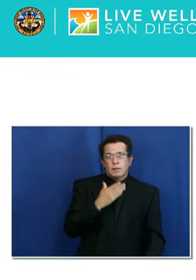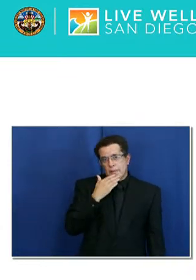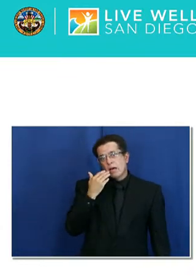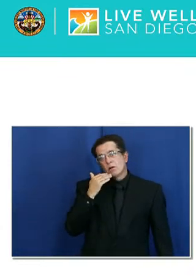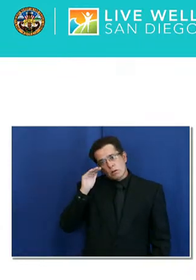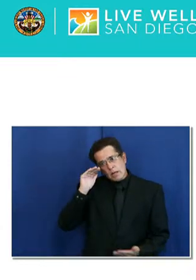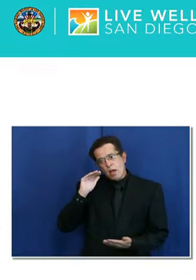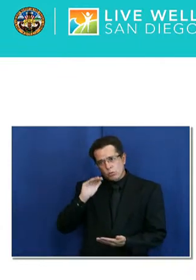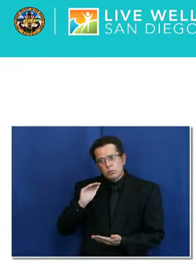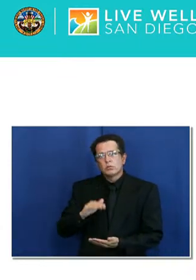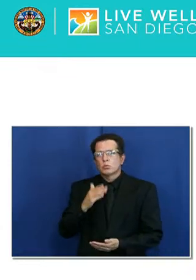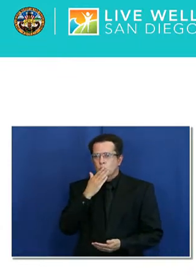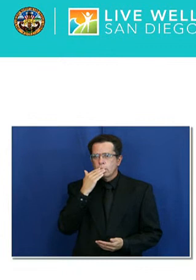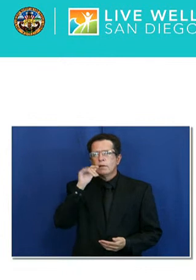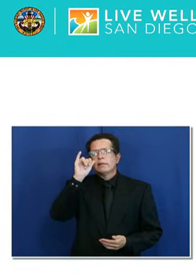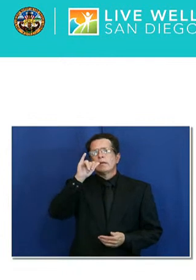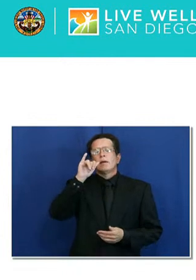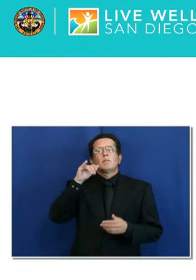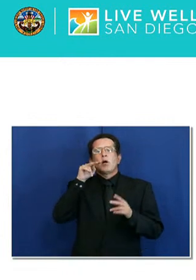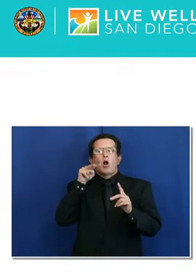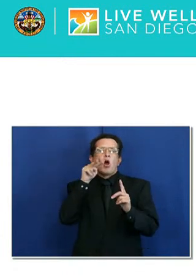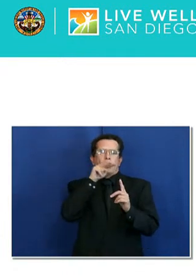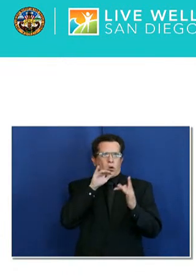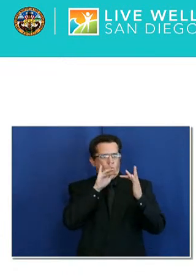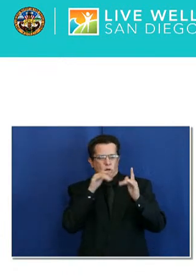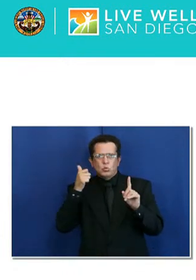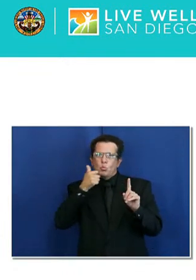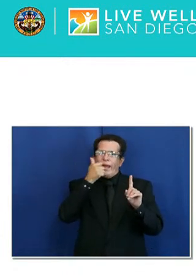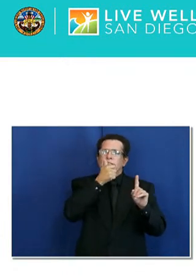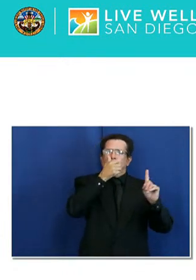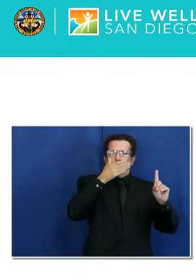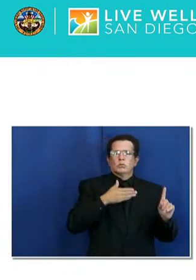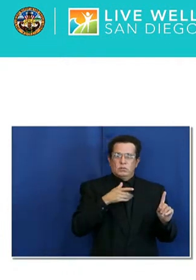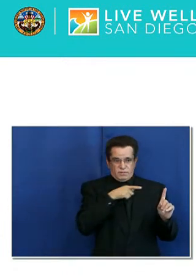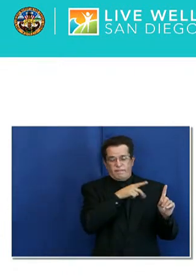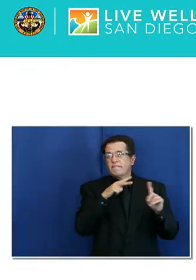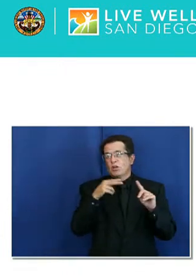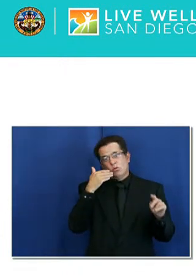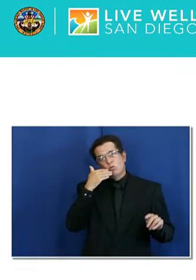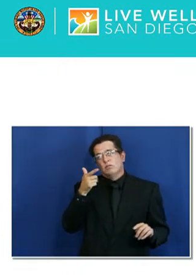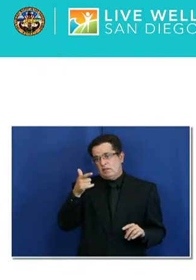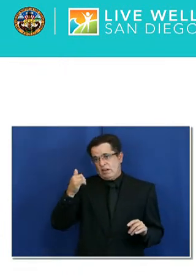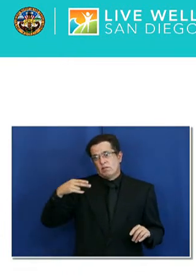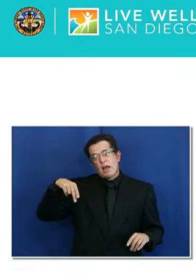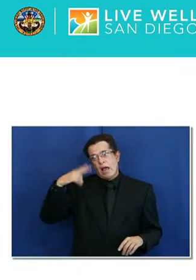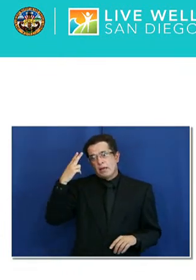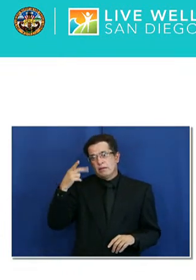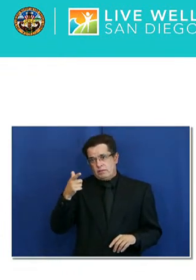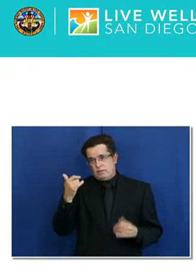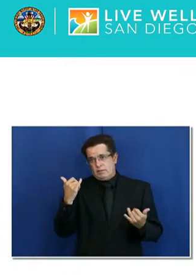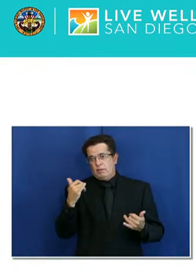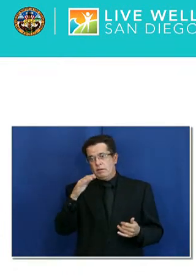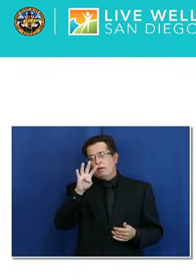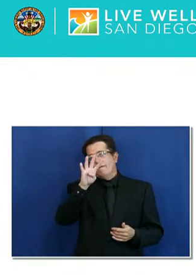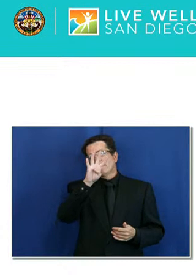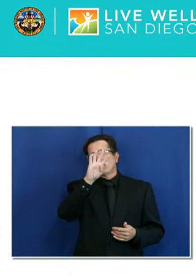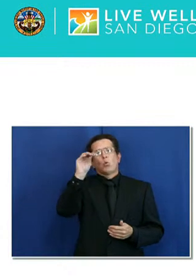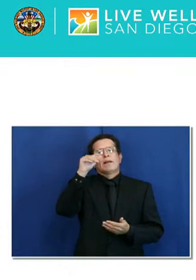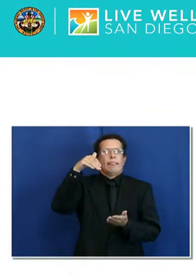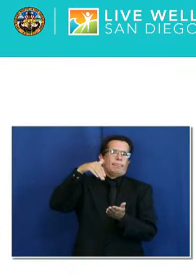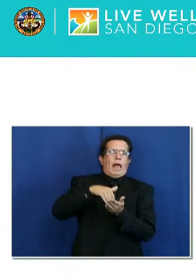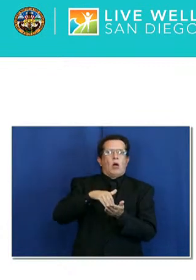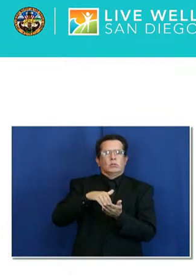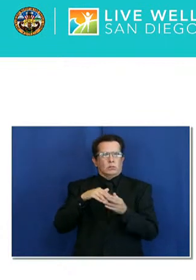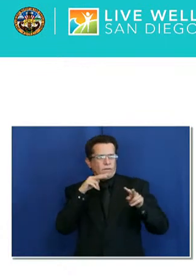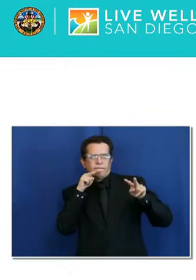better. Contact tracing, case investigation, contact tracing are doing great. You see total case investigations performed closing in on 40,000